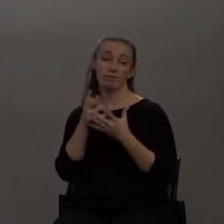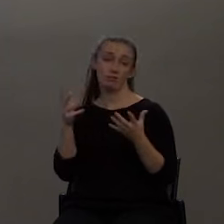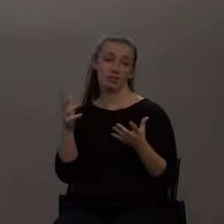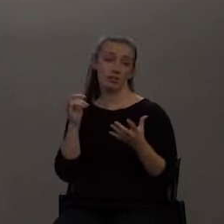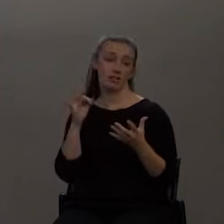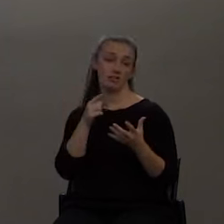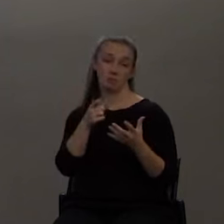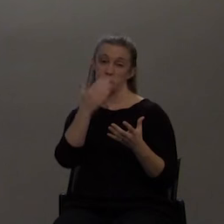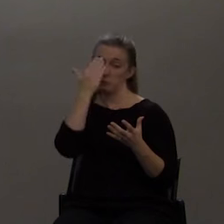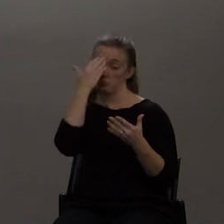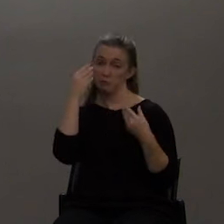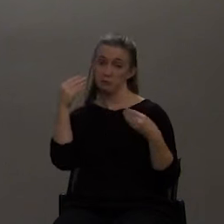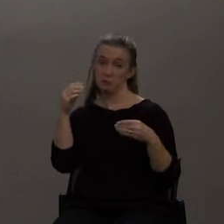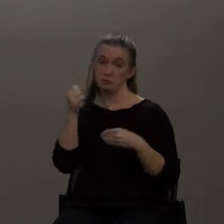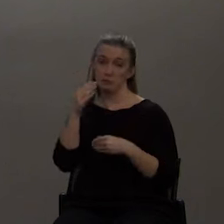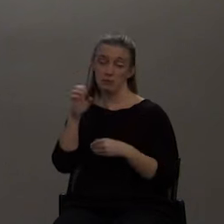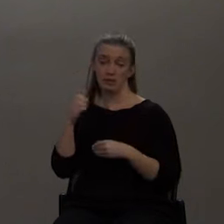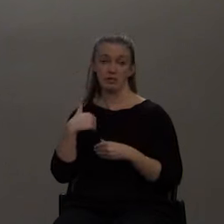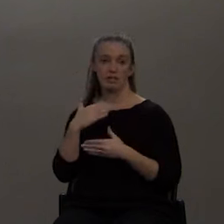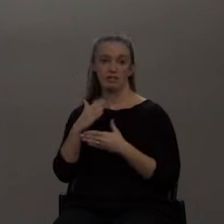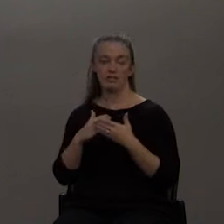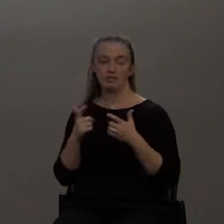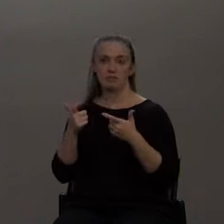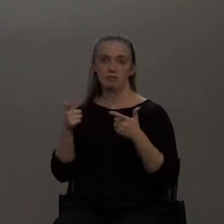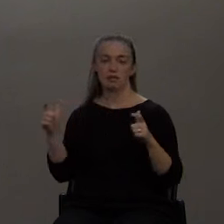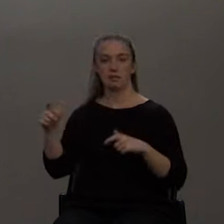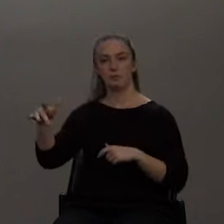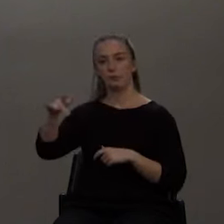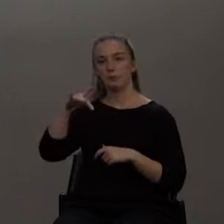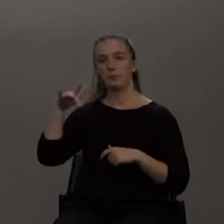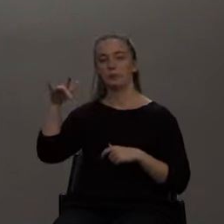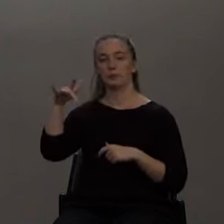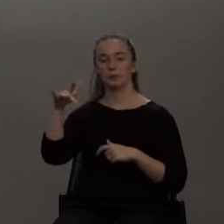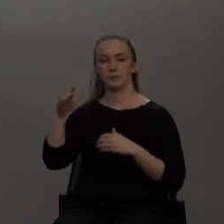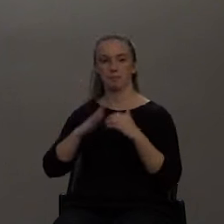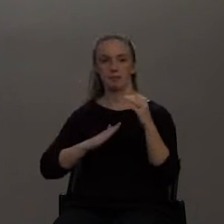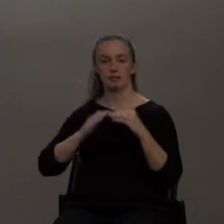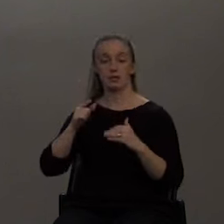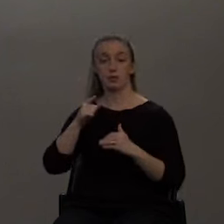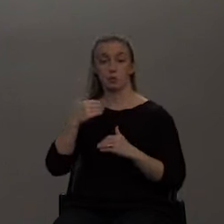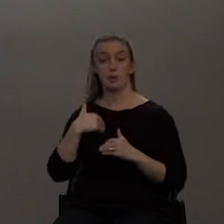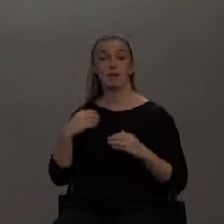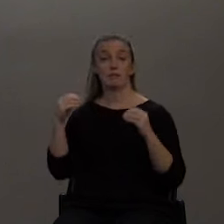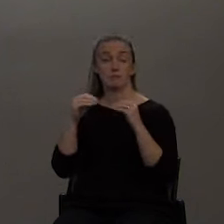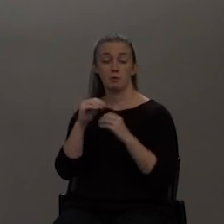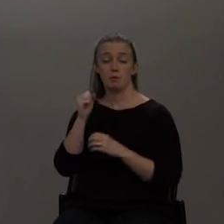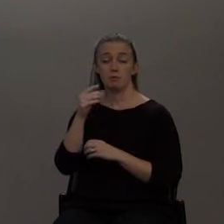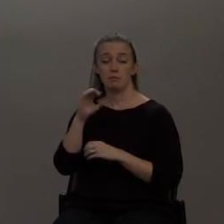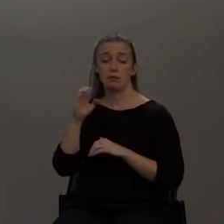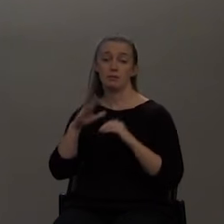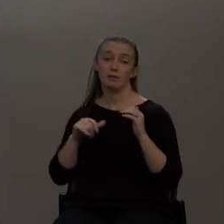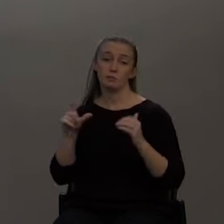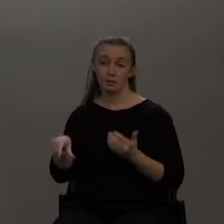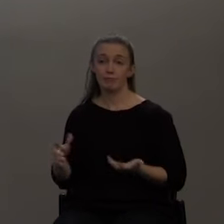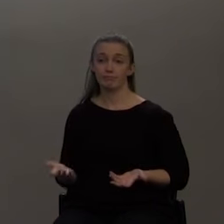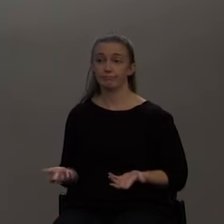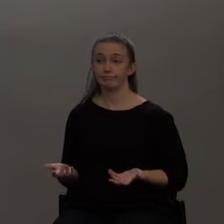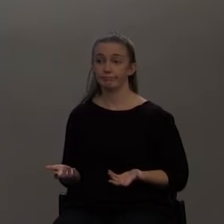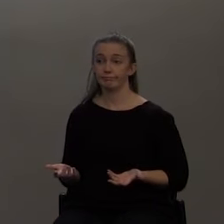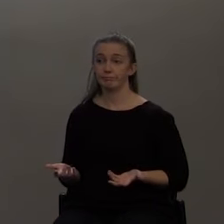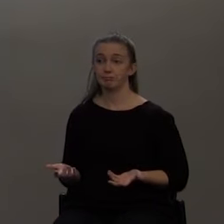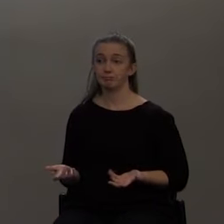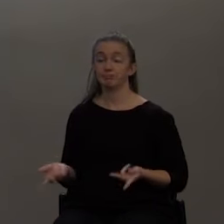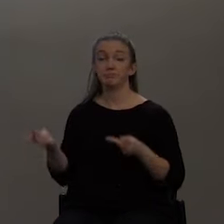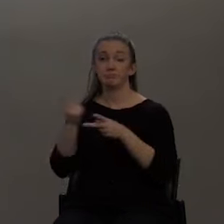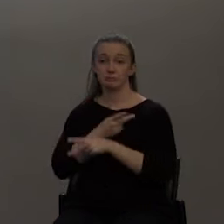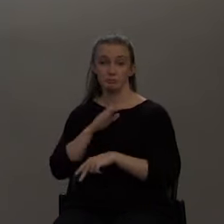know retail space, you have some very large vacancies. You have more space than you frankly need, particularly on the